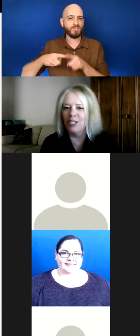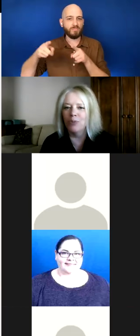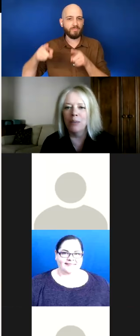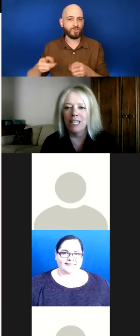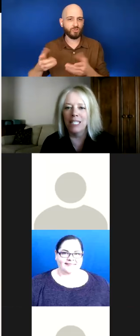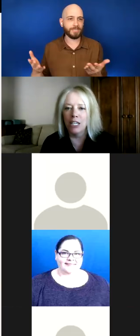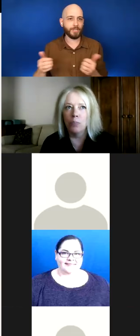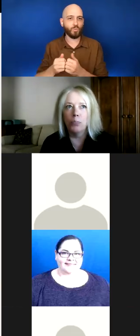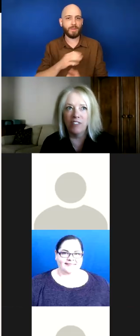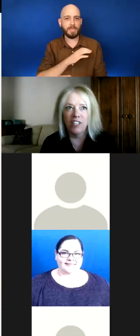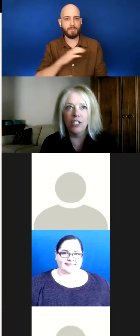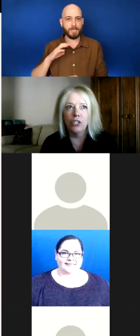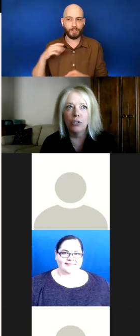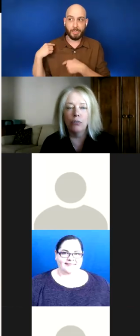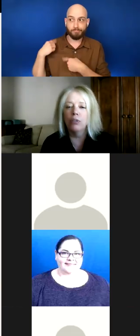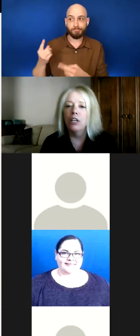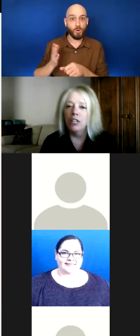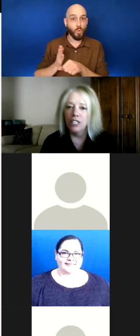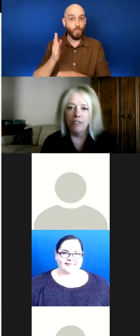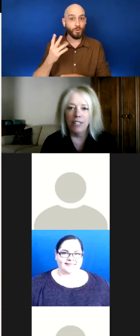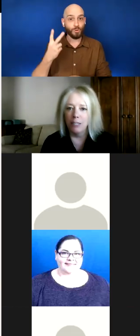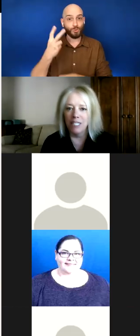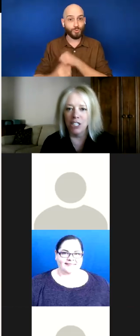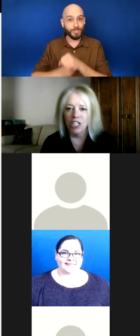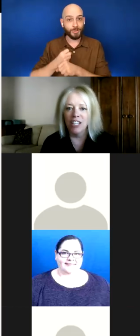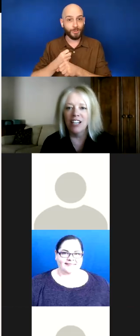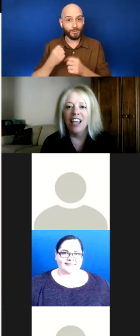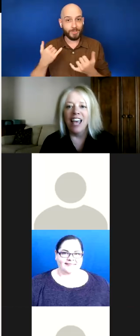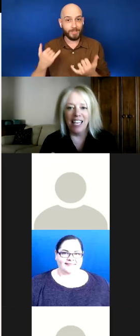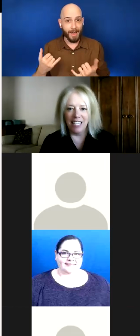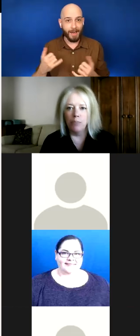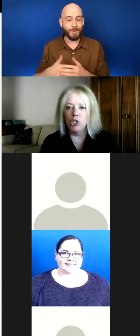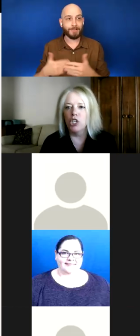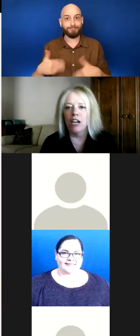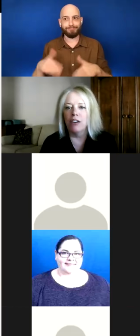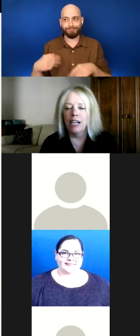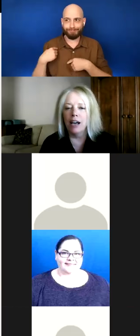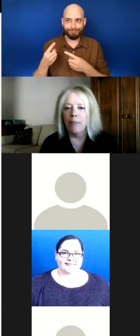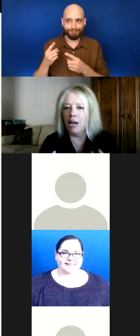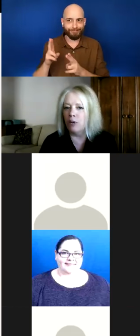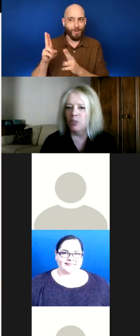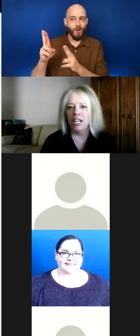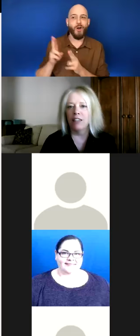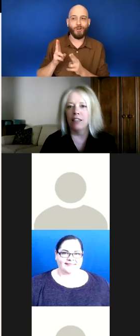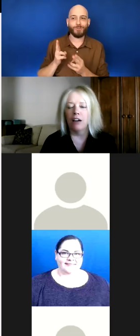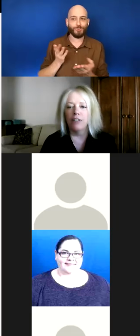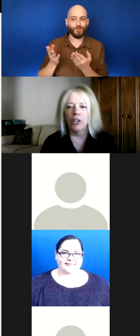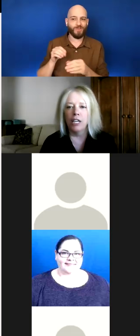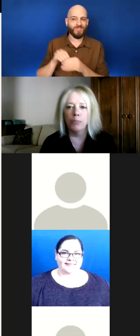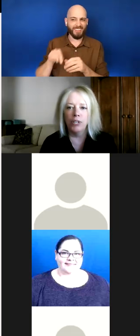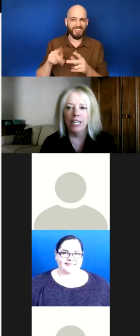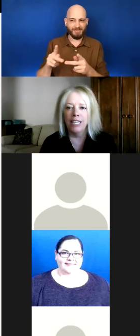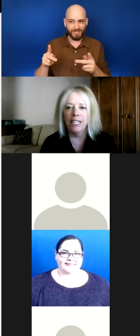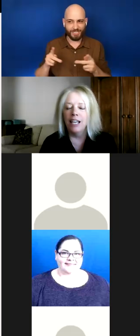now, and it's really been such a privilege to serve in this position. As Kim was sharing, I represent the hard of